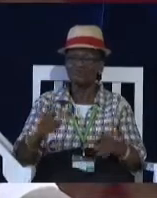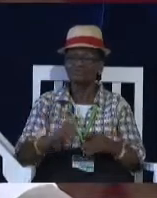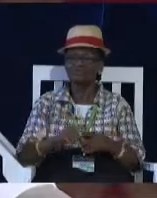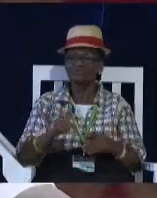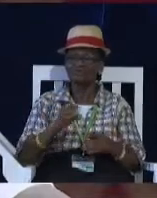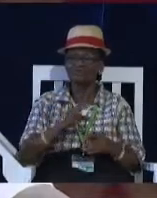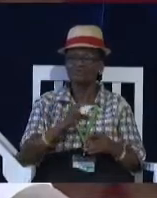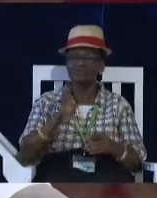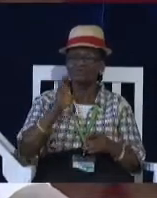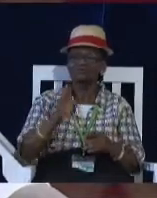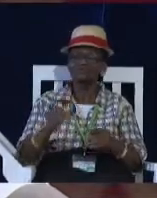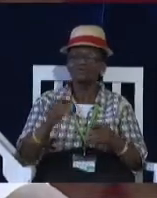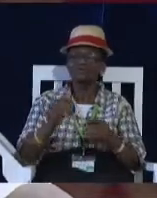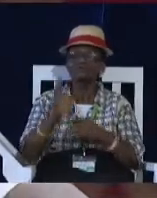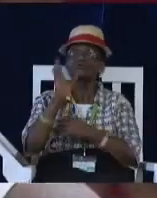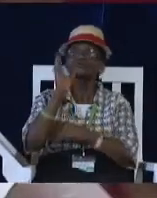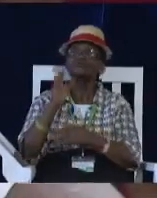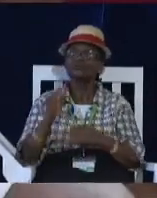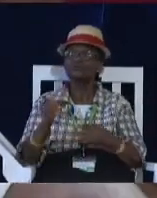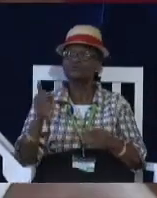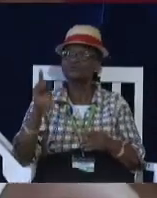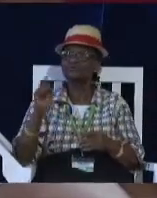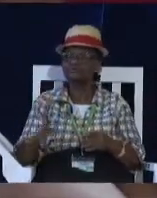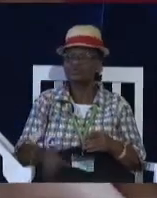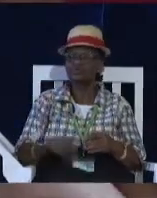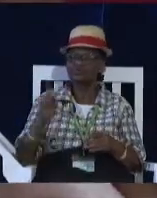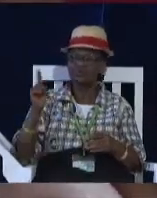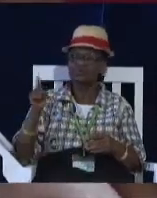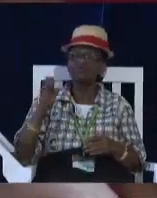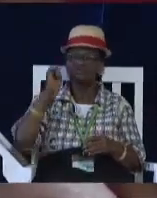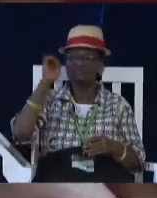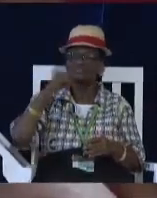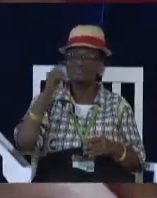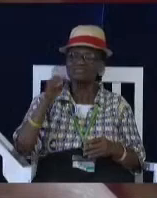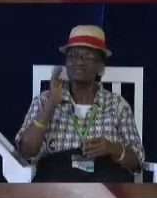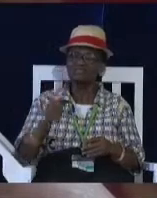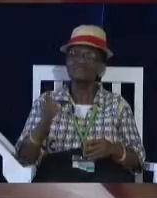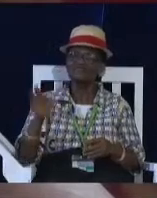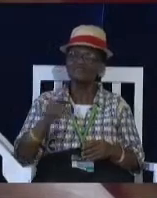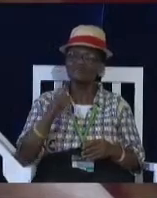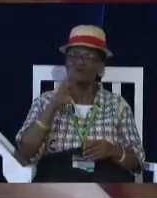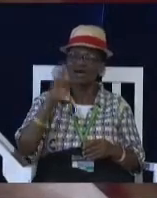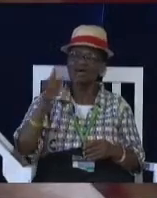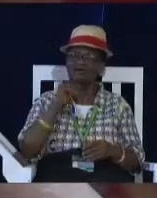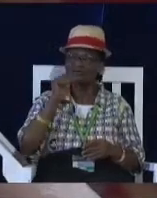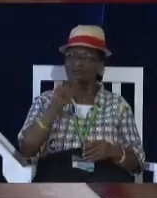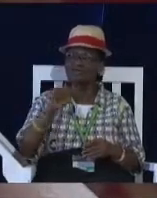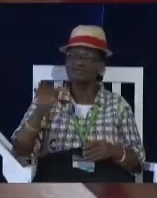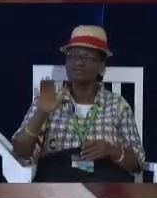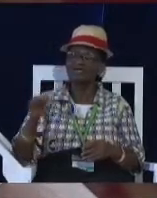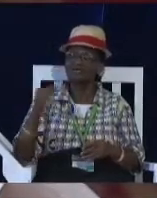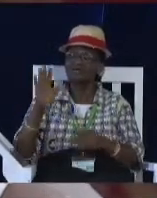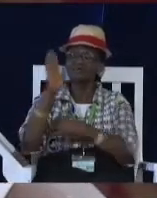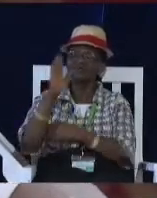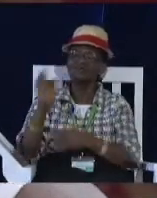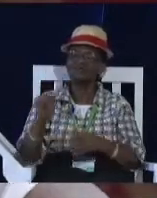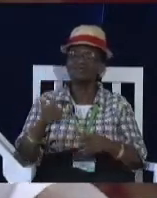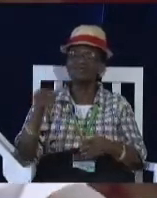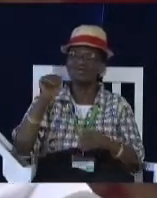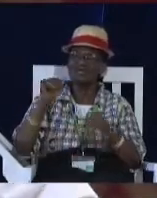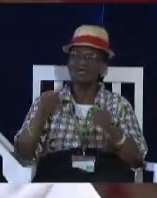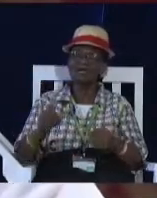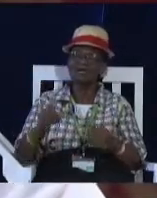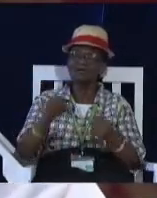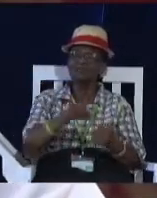words, he said, if you are not a child of God, they can pour a bucket of oil on your